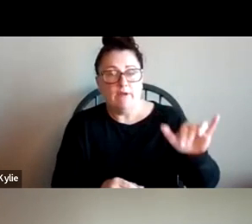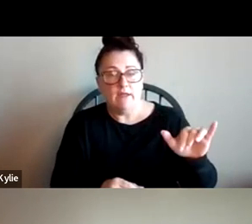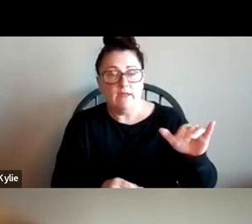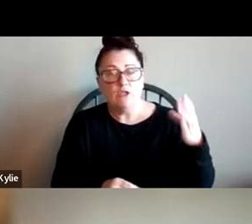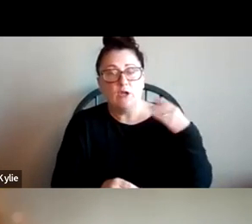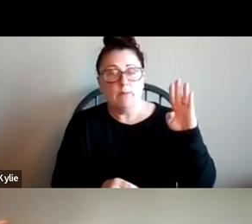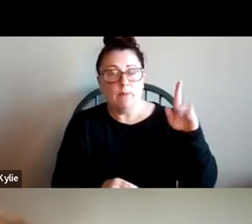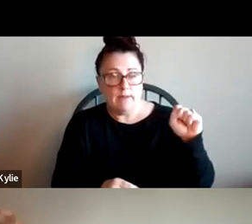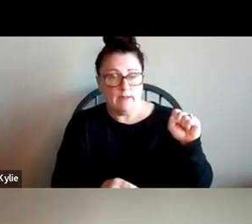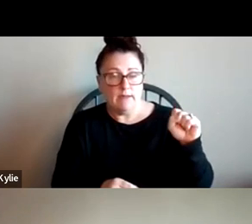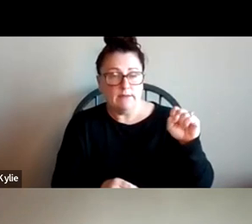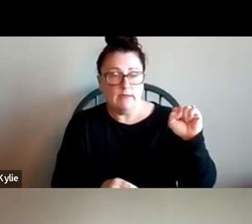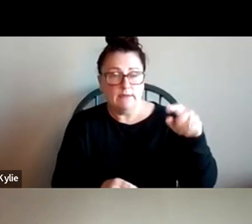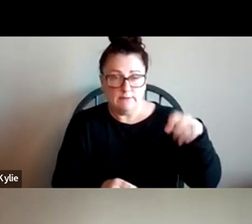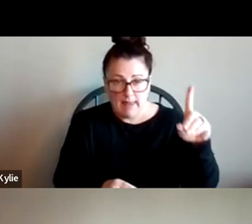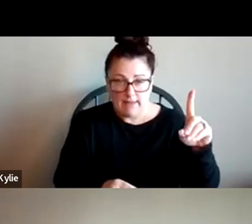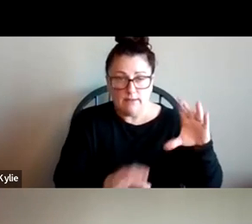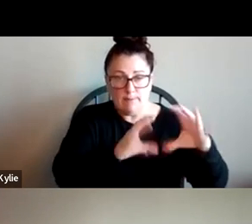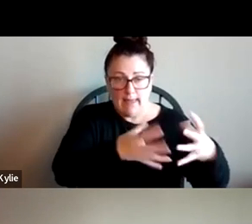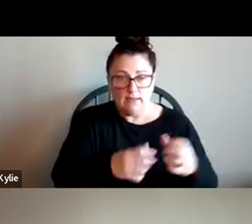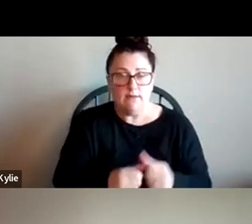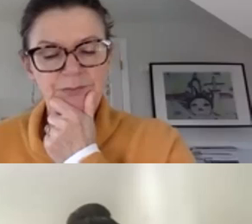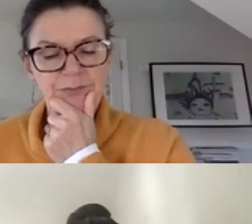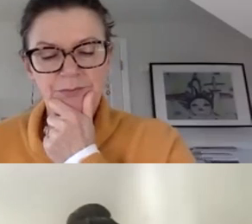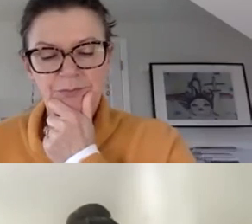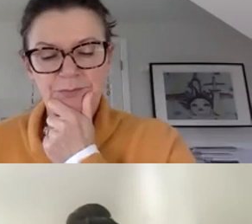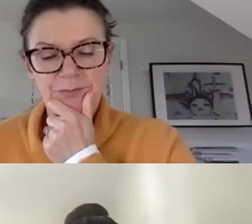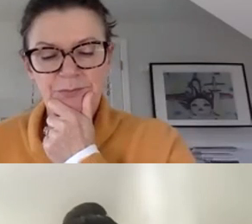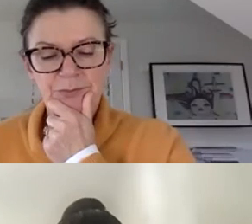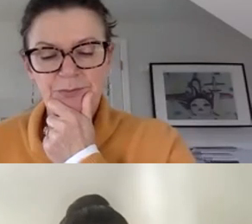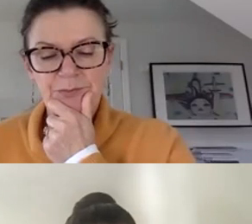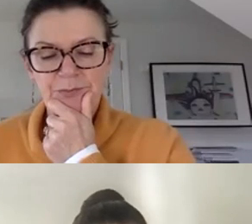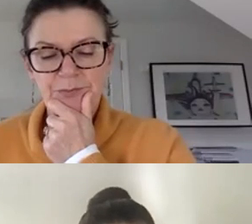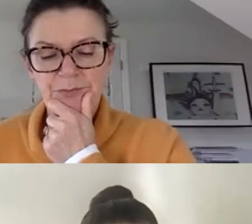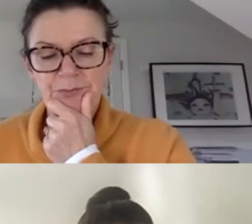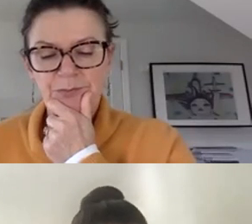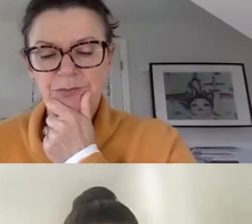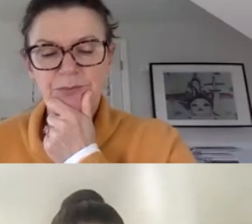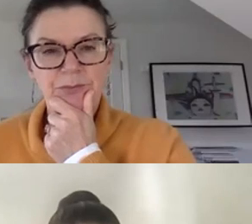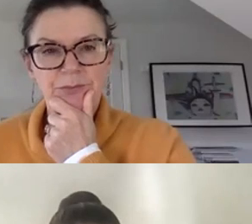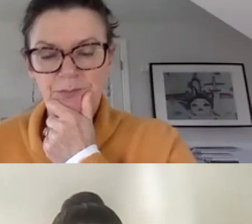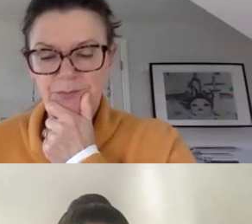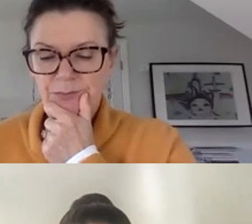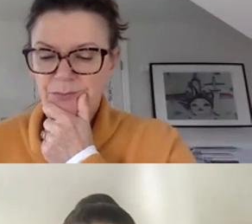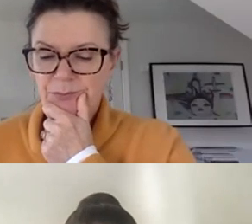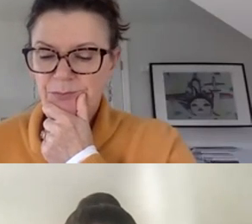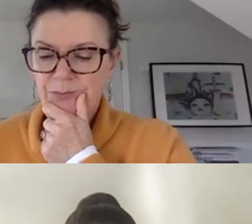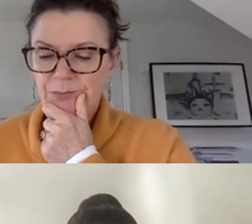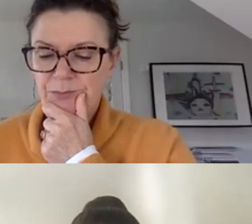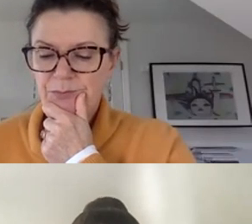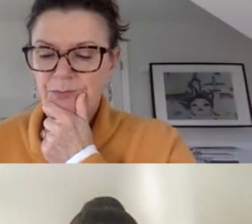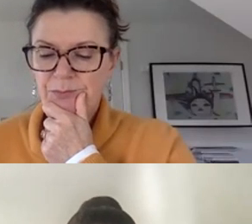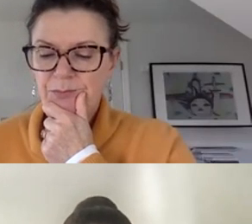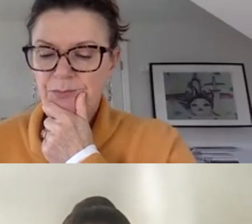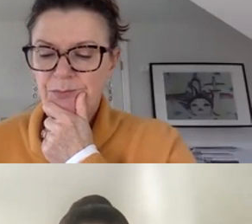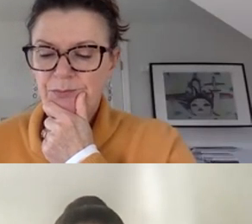of the BPS SpedPAC. Ms. Lorena Lepera, who's the co-chair of the search committee.